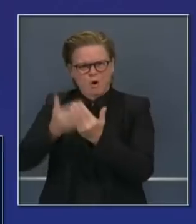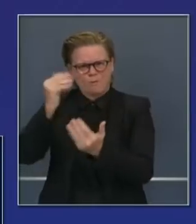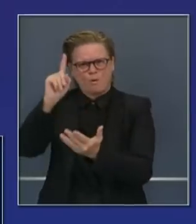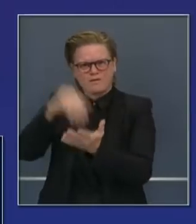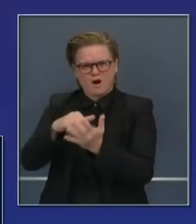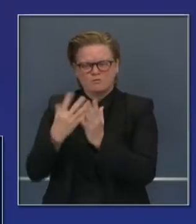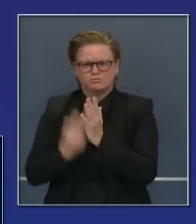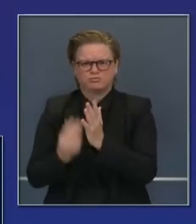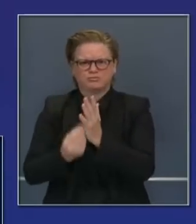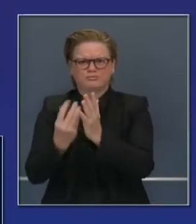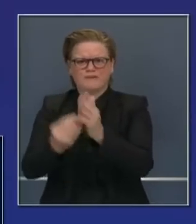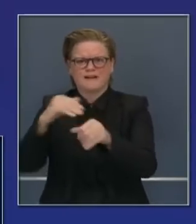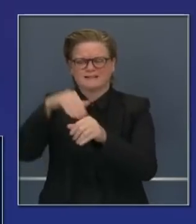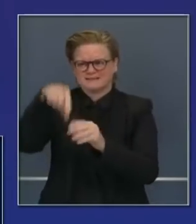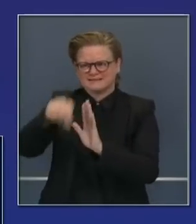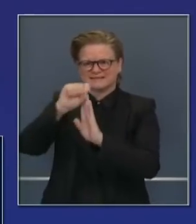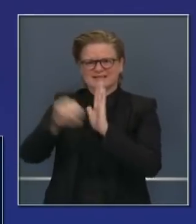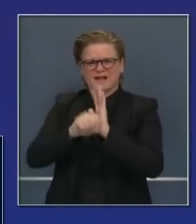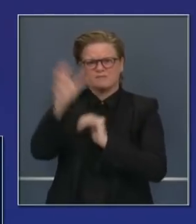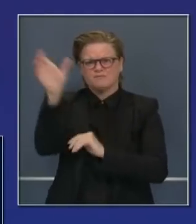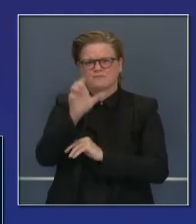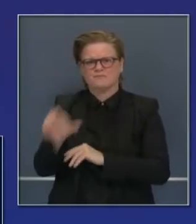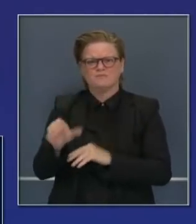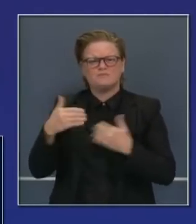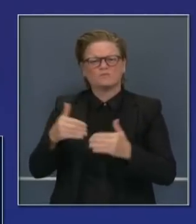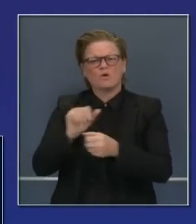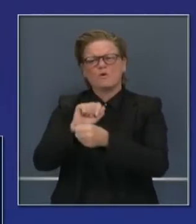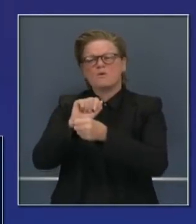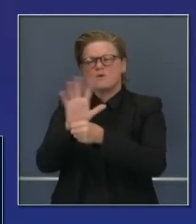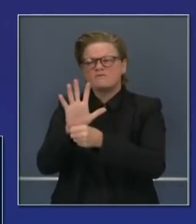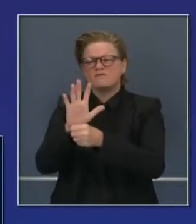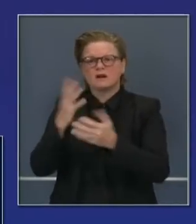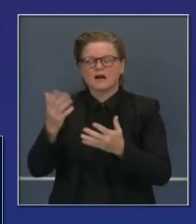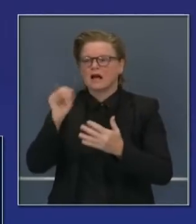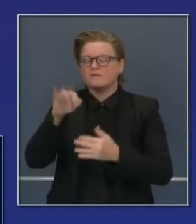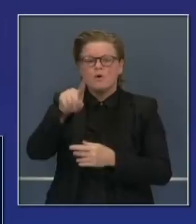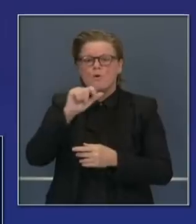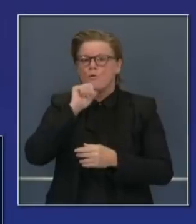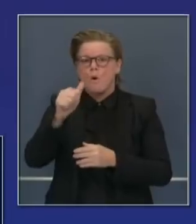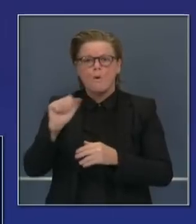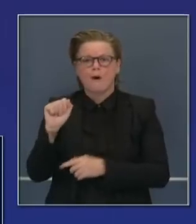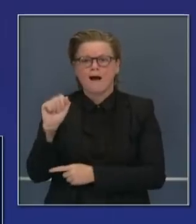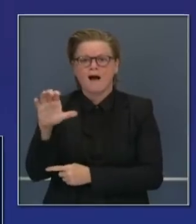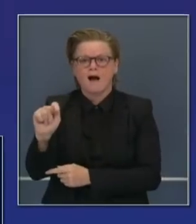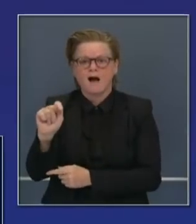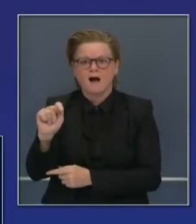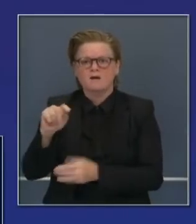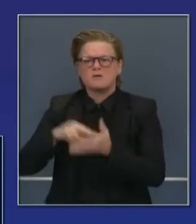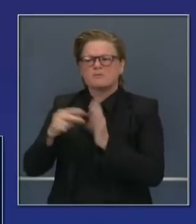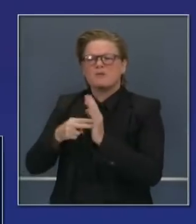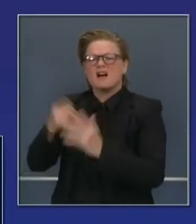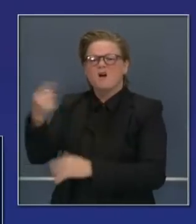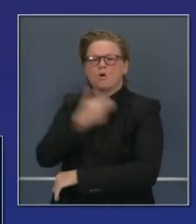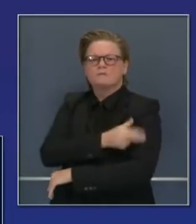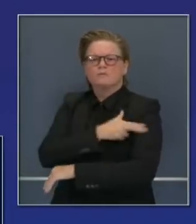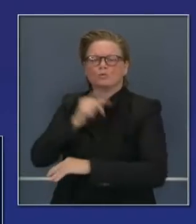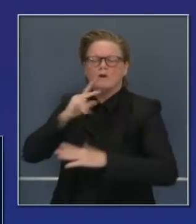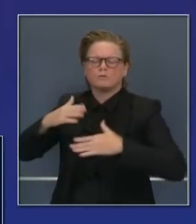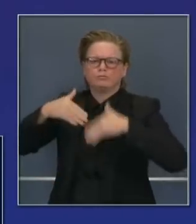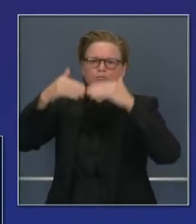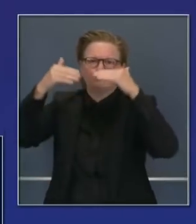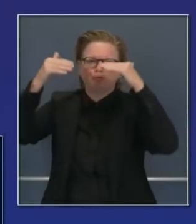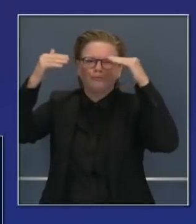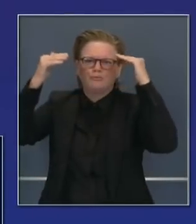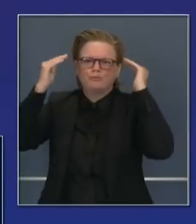line is, if we don't act now, our hospital system will be overwhelmed. If we don't act now, we'll continue to see a death